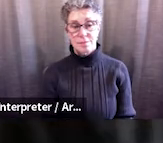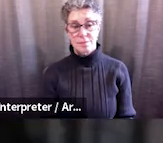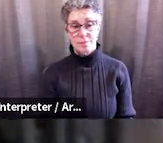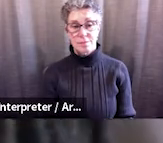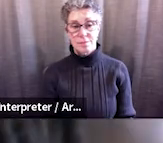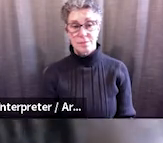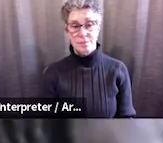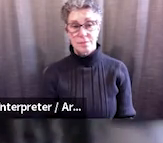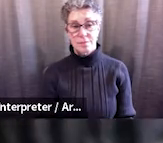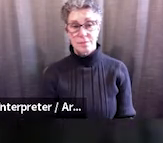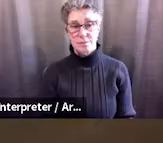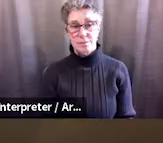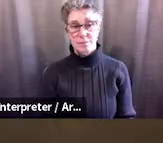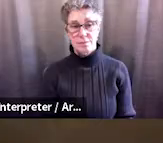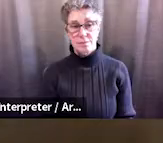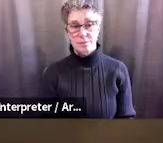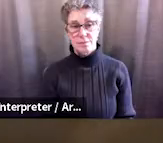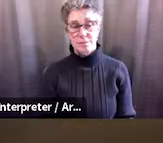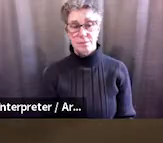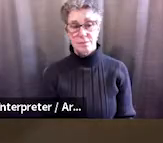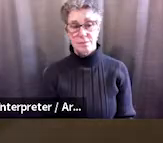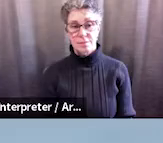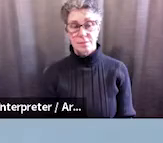Yeah. You don't know what this is.